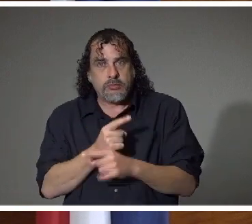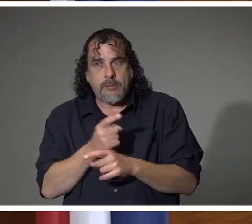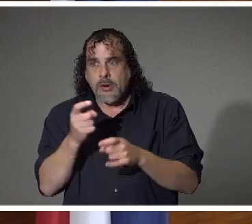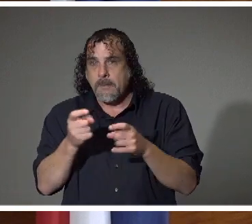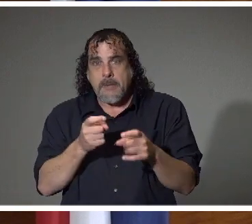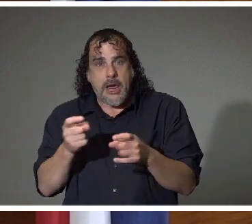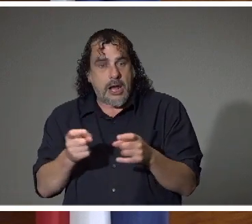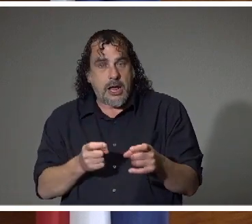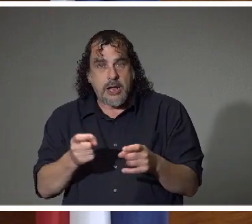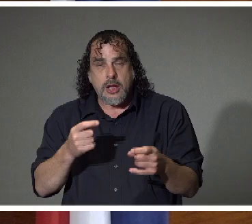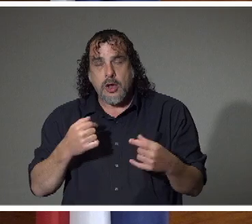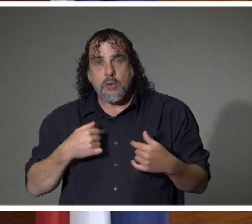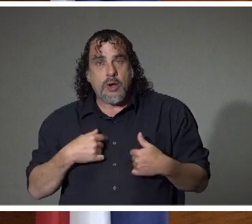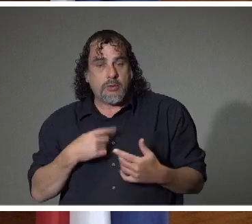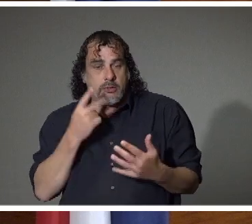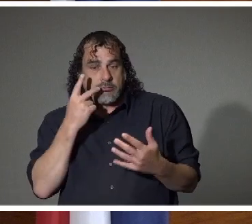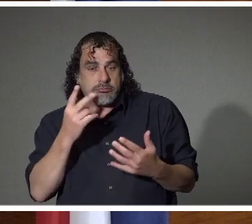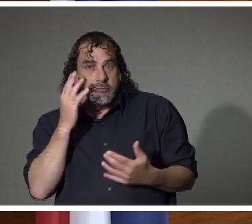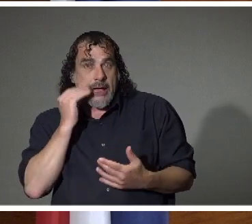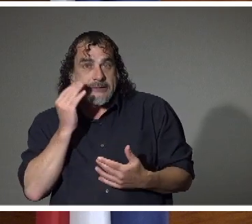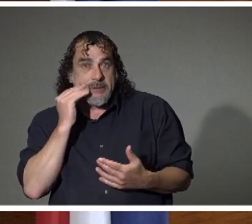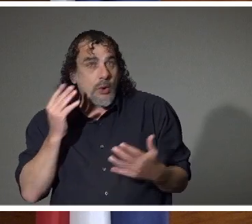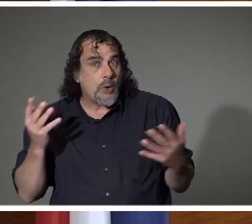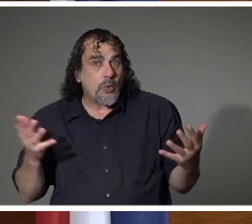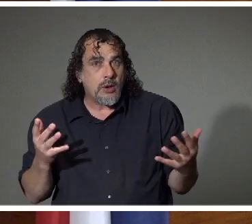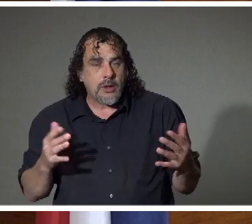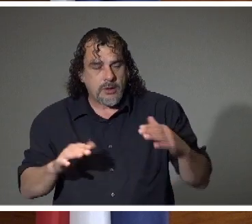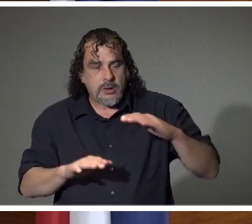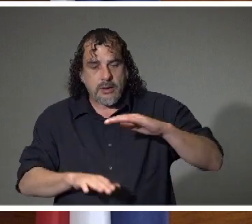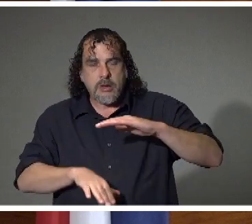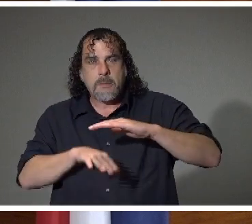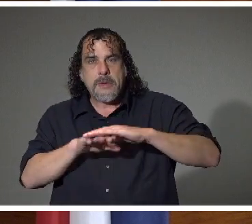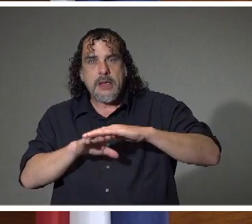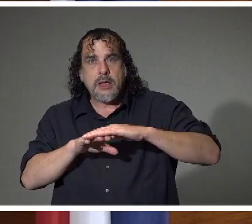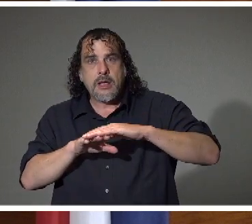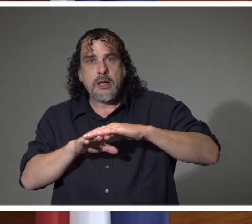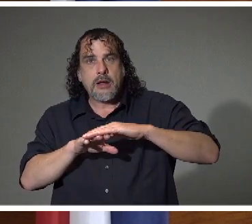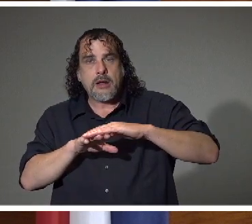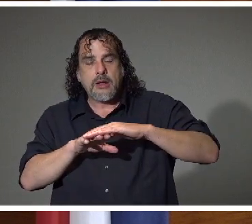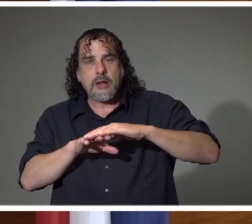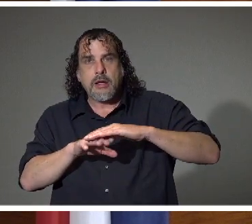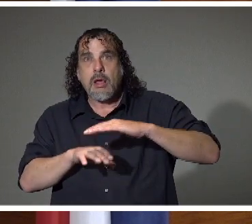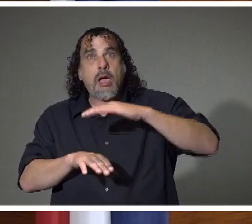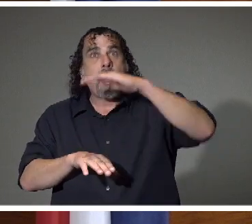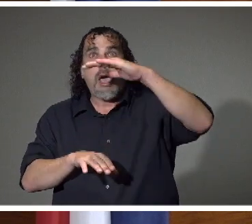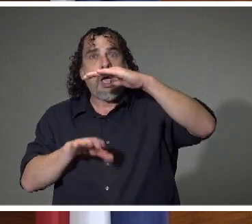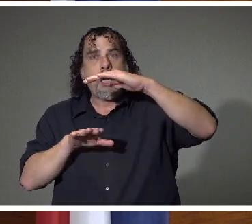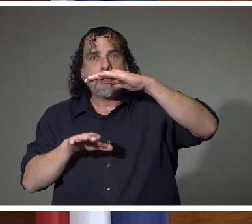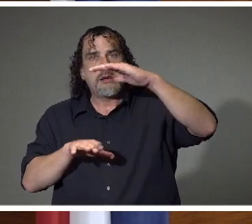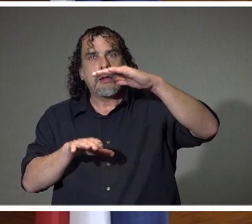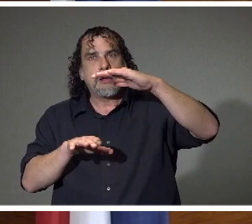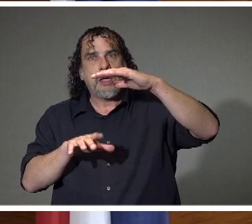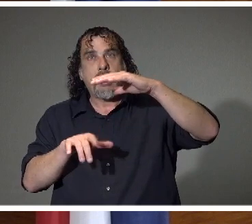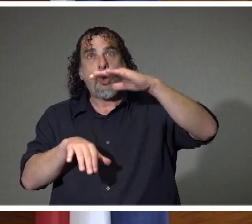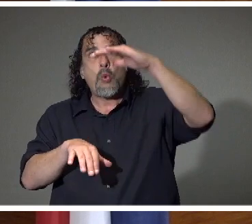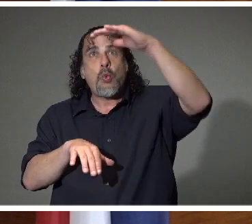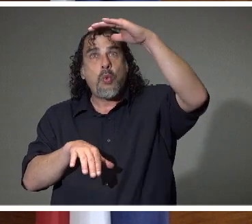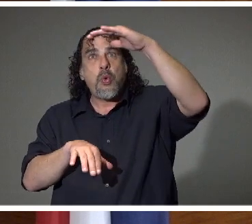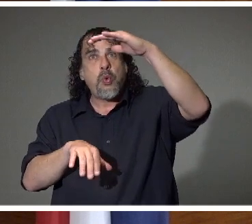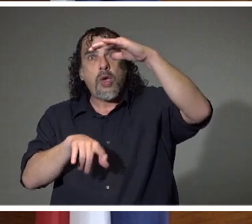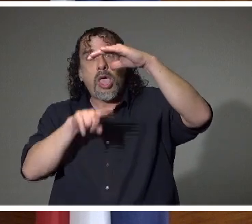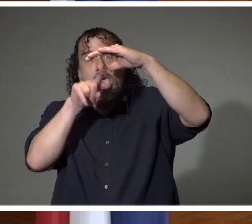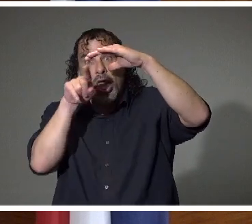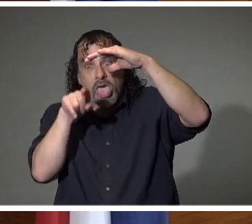what we have seen is a peak that's not nearly as high or nearly as steep, but